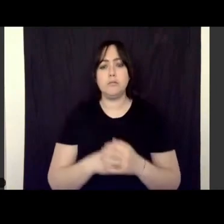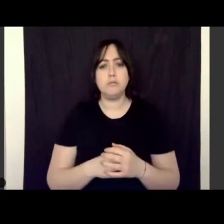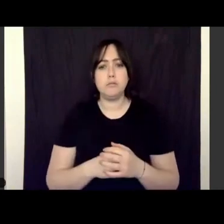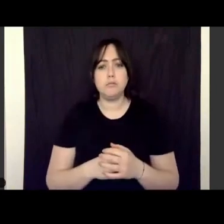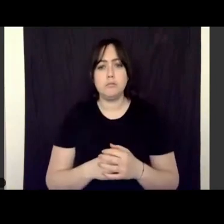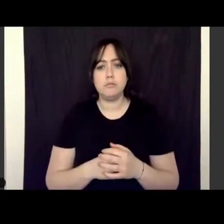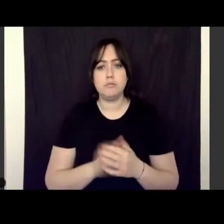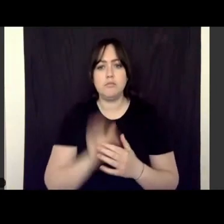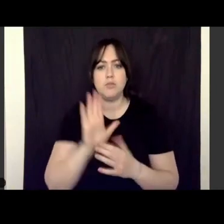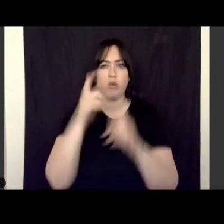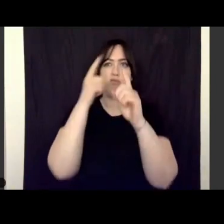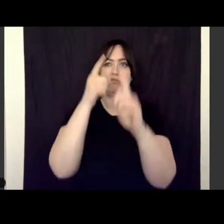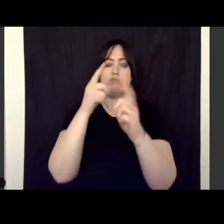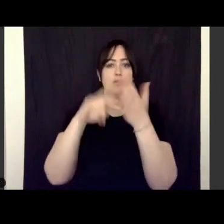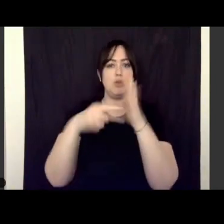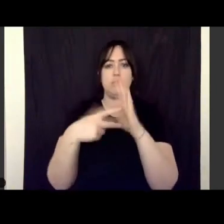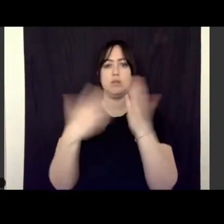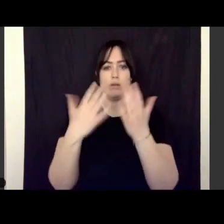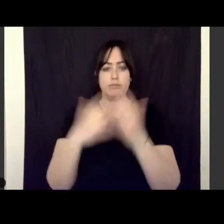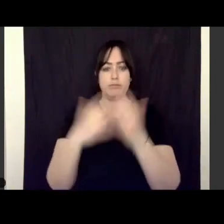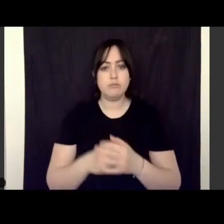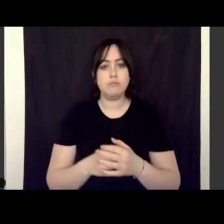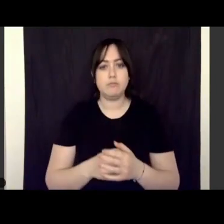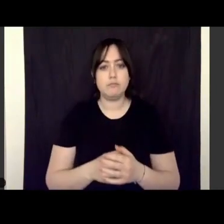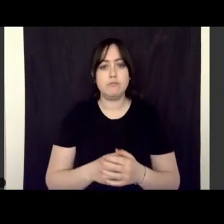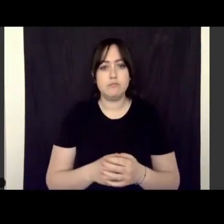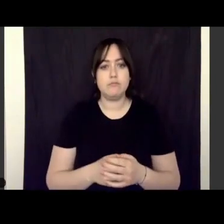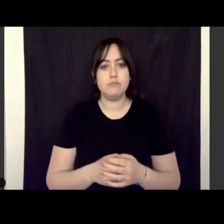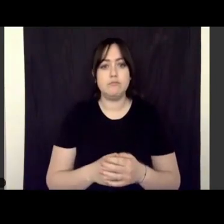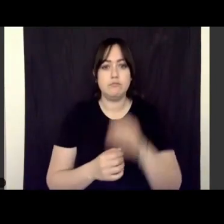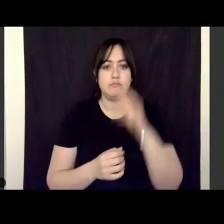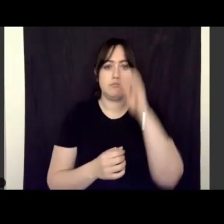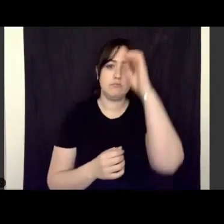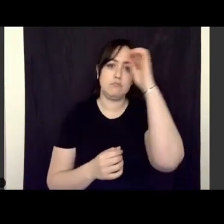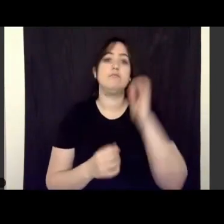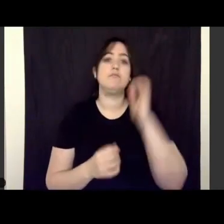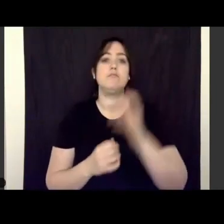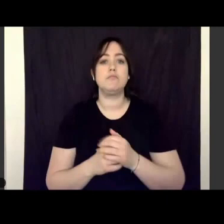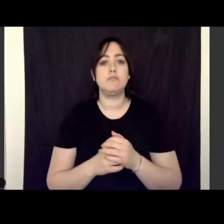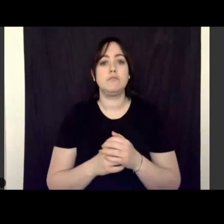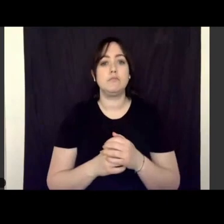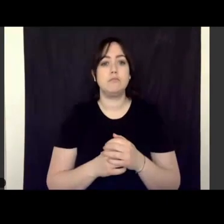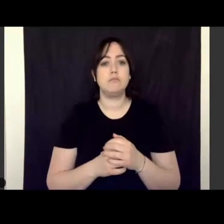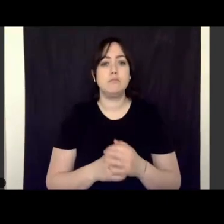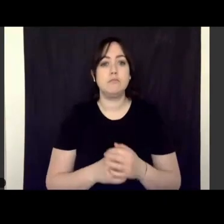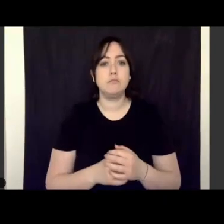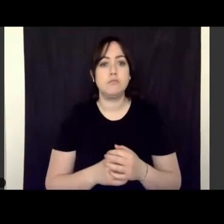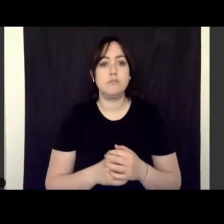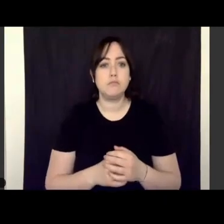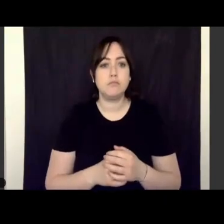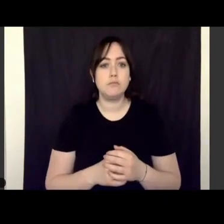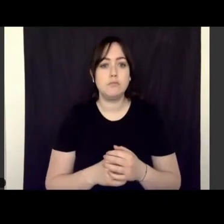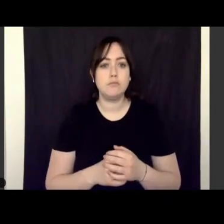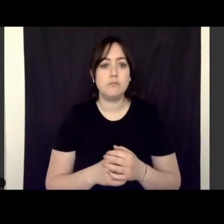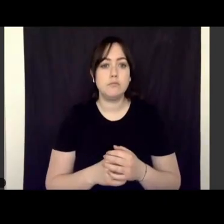the purpose? And then along the side, we have a bunch